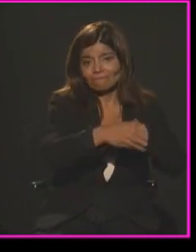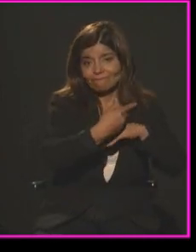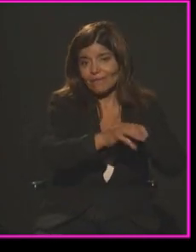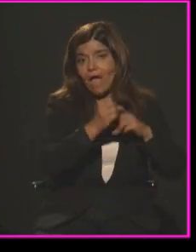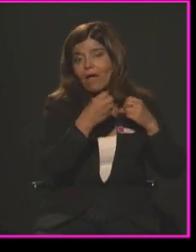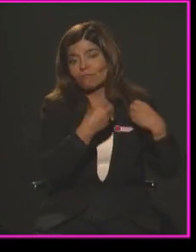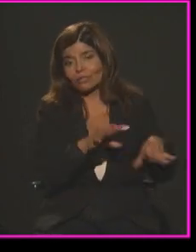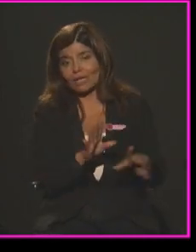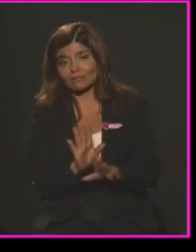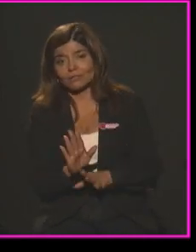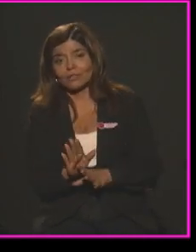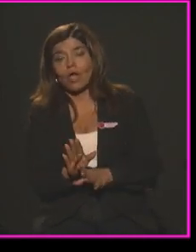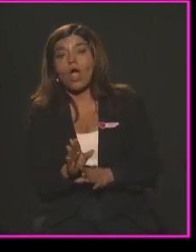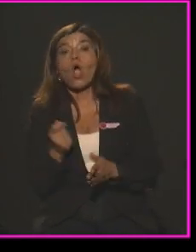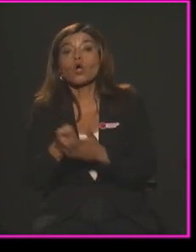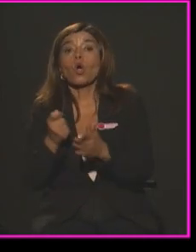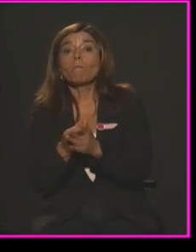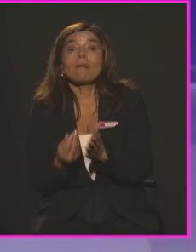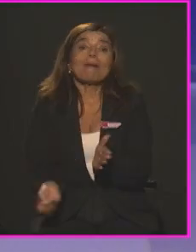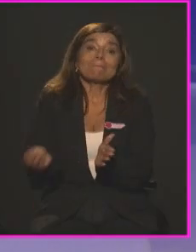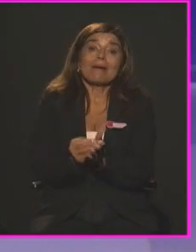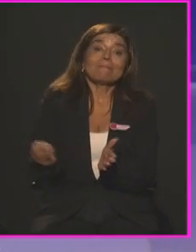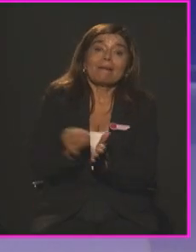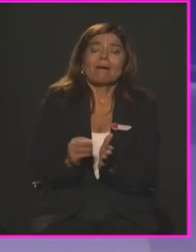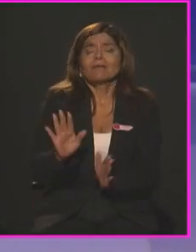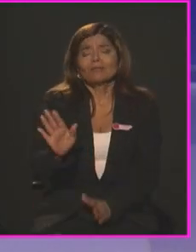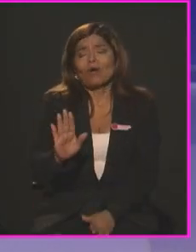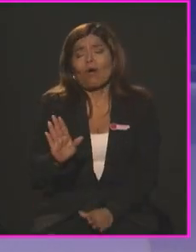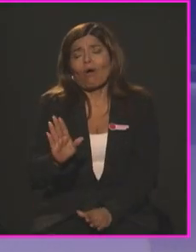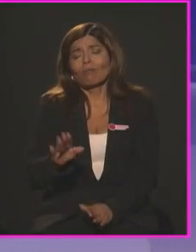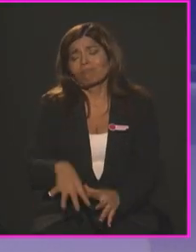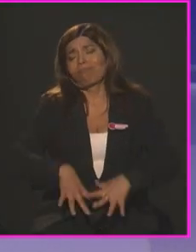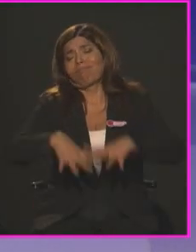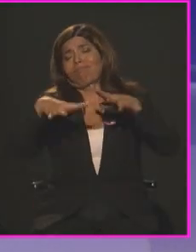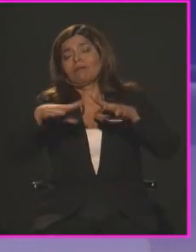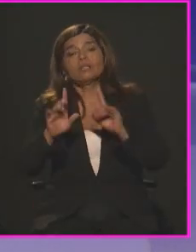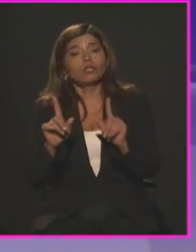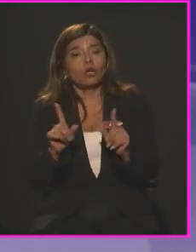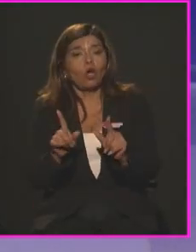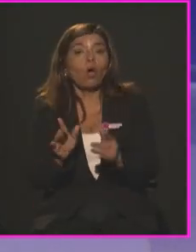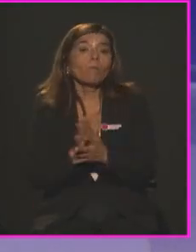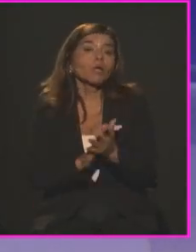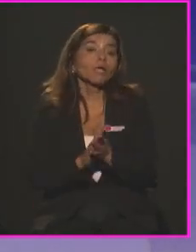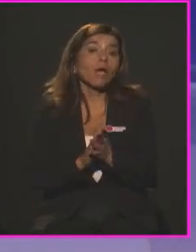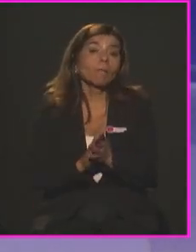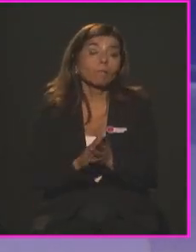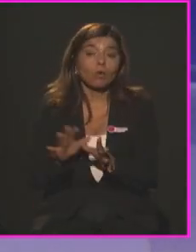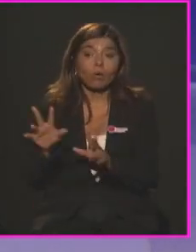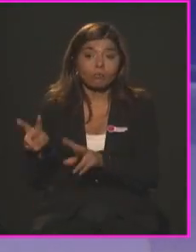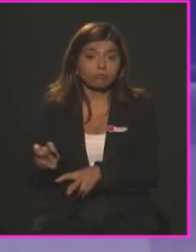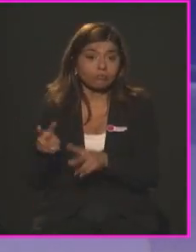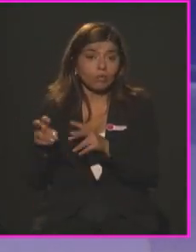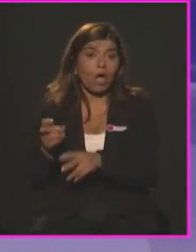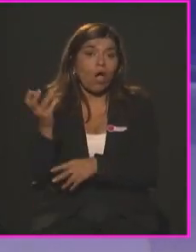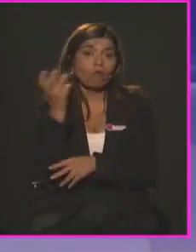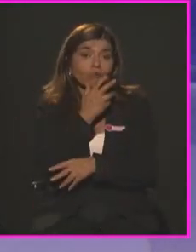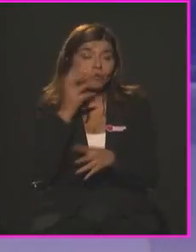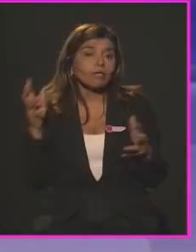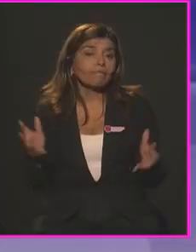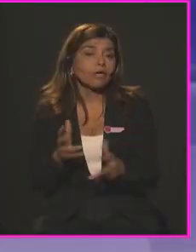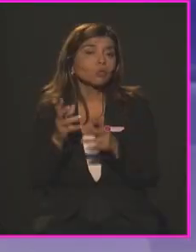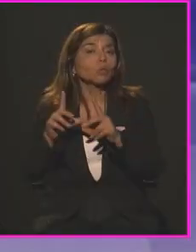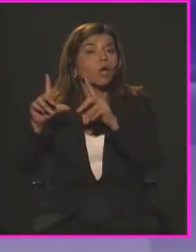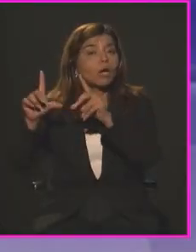this might mean harvesting fruits and vegetables that are maybe the wrong color or the wrong shape or